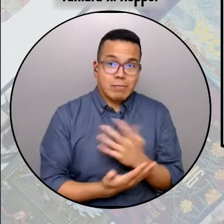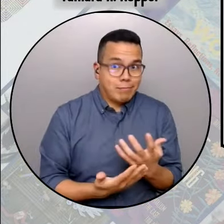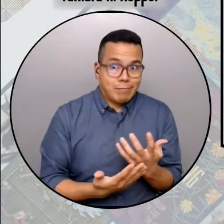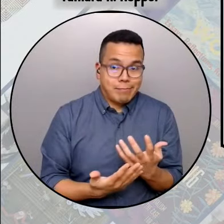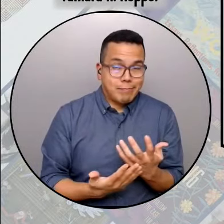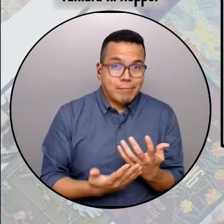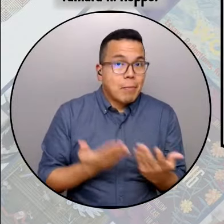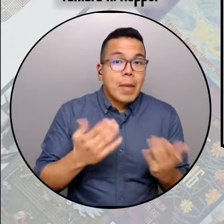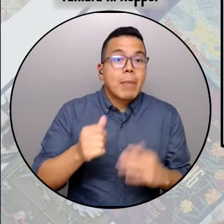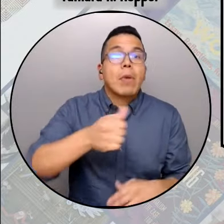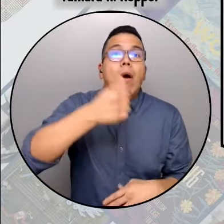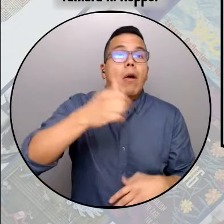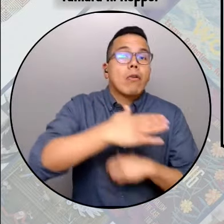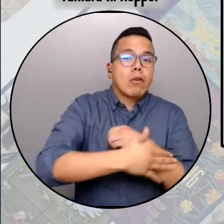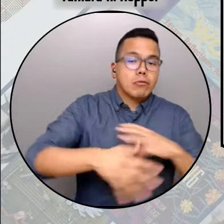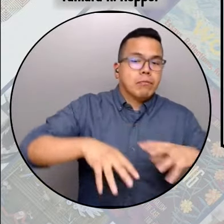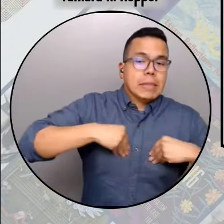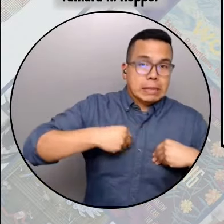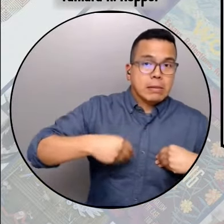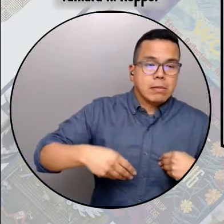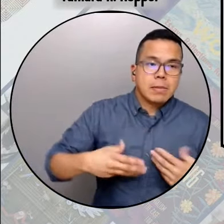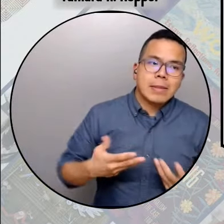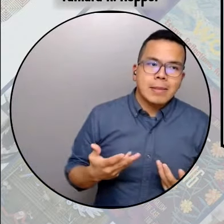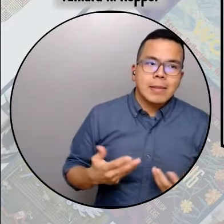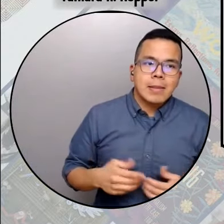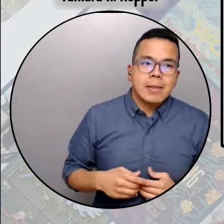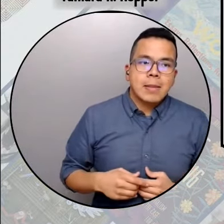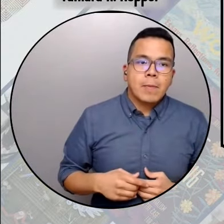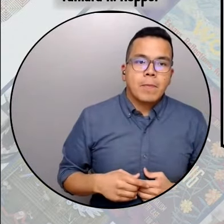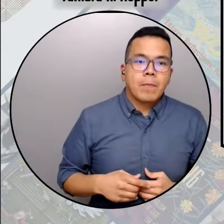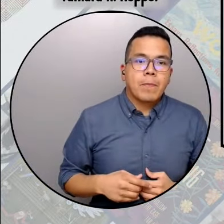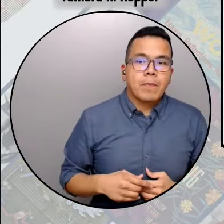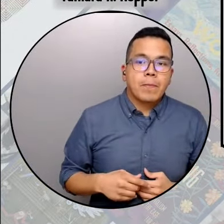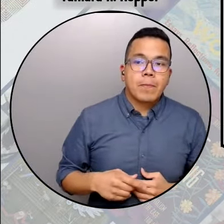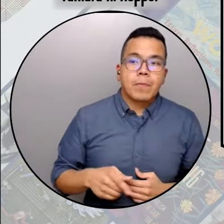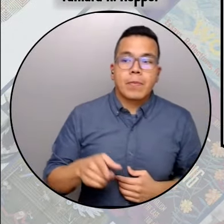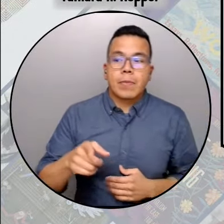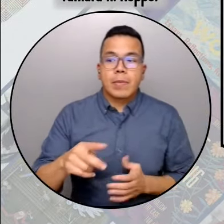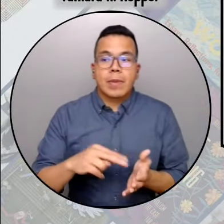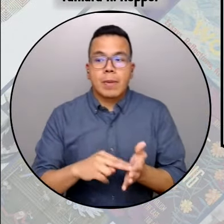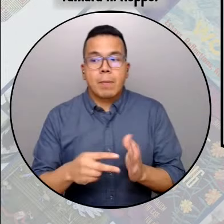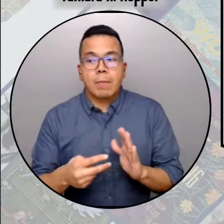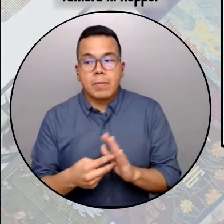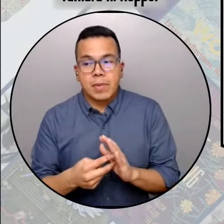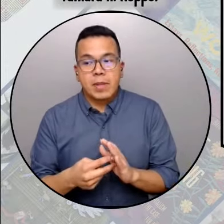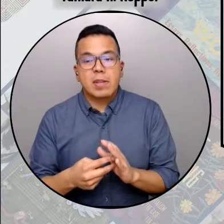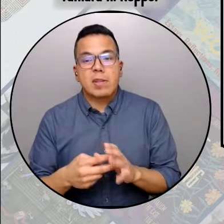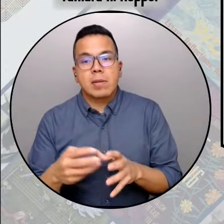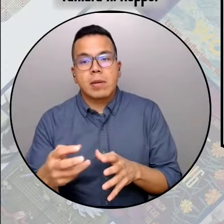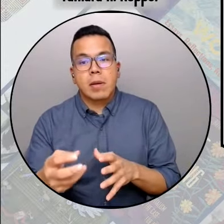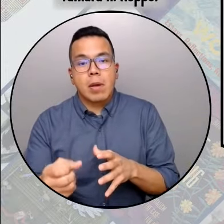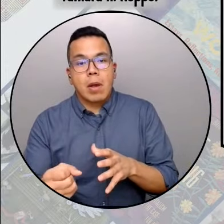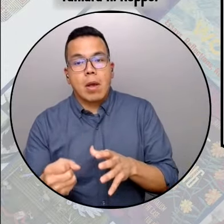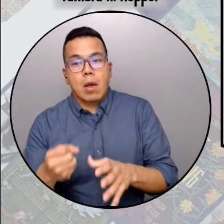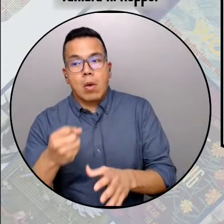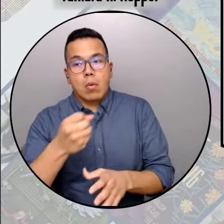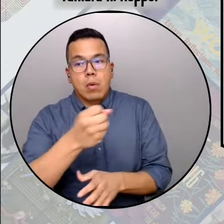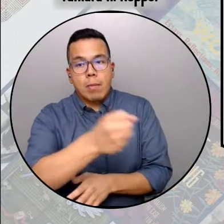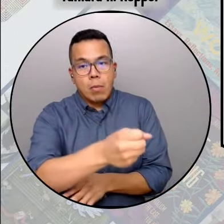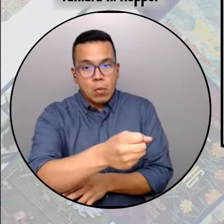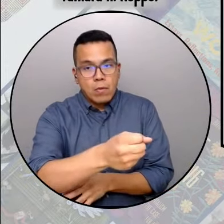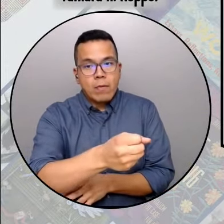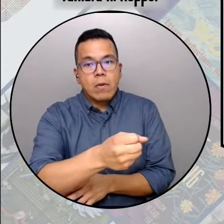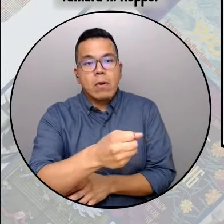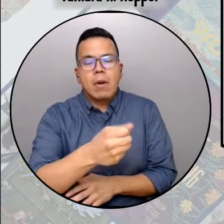different things, you know, this is something where a removal has different consequences for possible